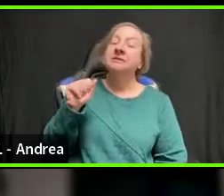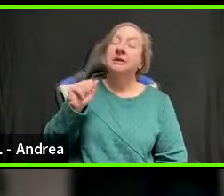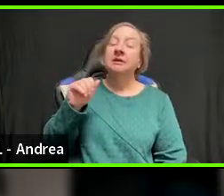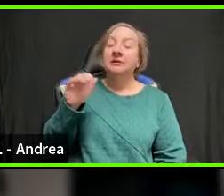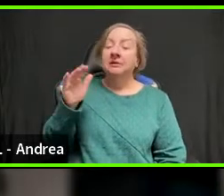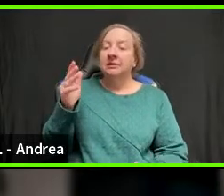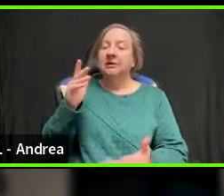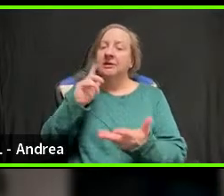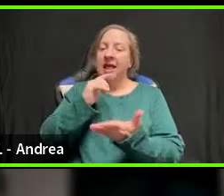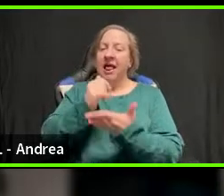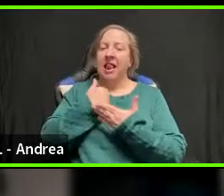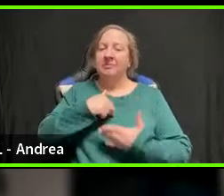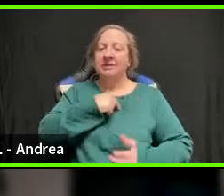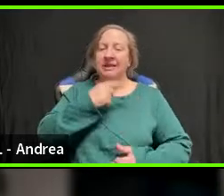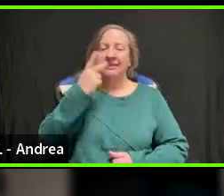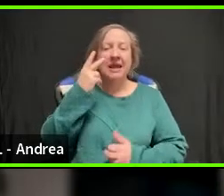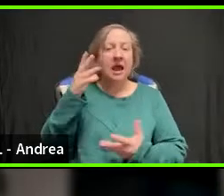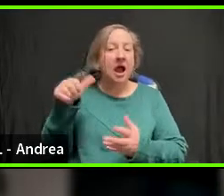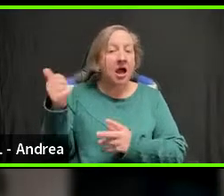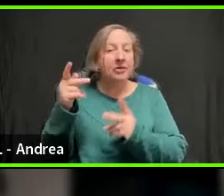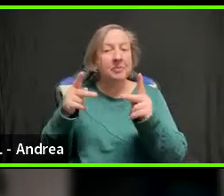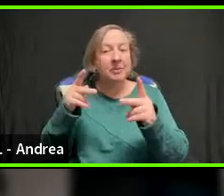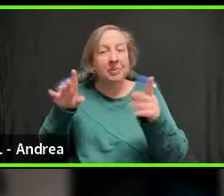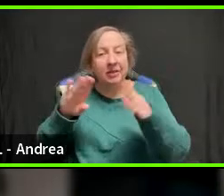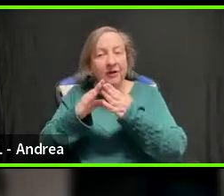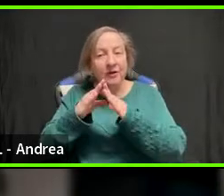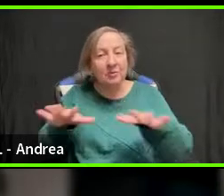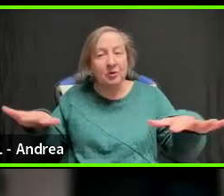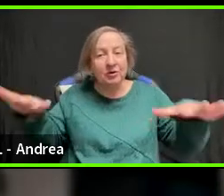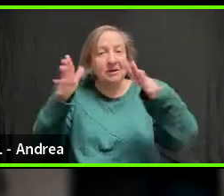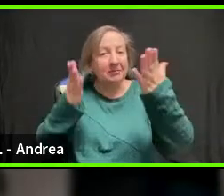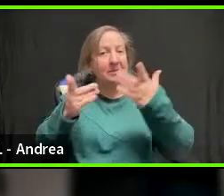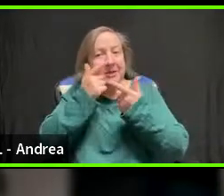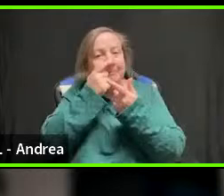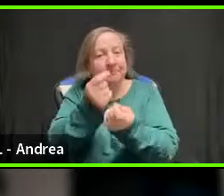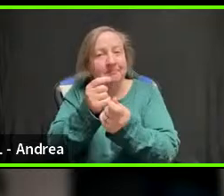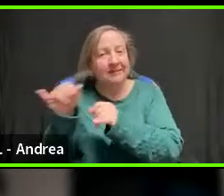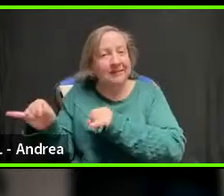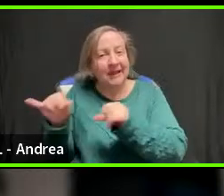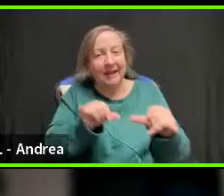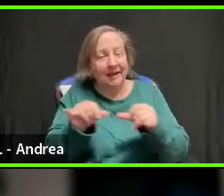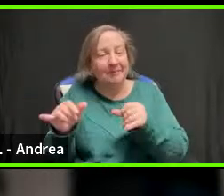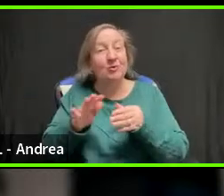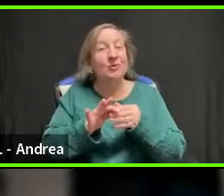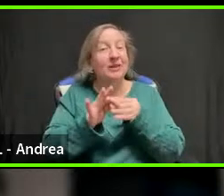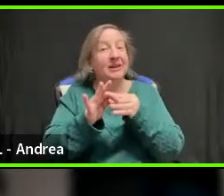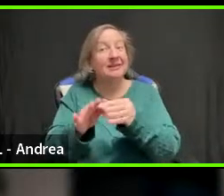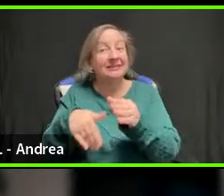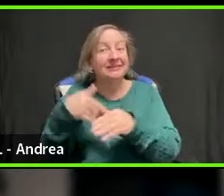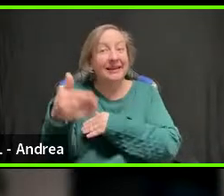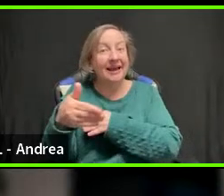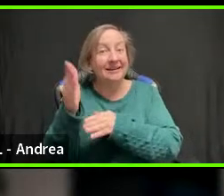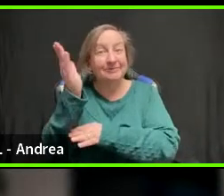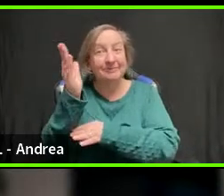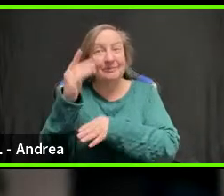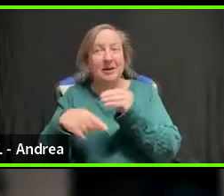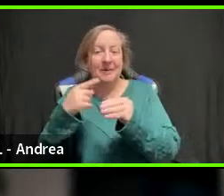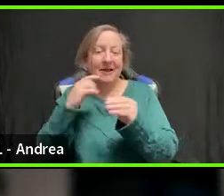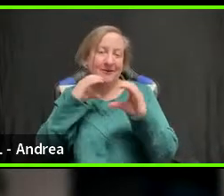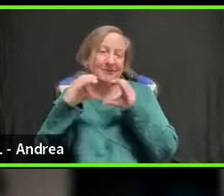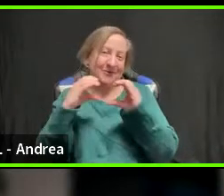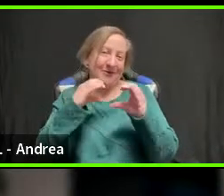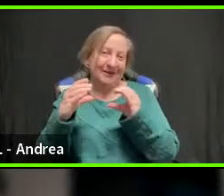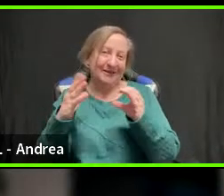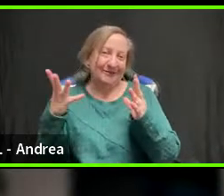what questions other community members might be interested in, which leads us really well into the next presentation on communications. And what we're